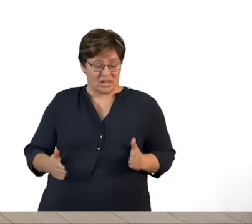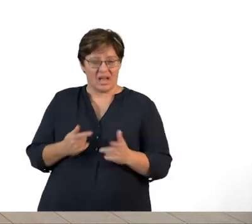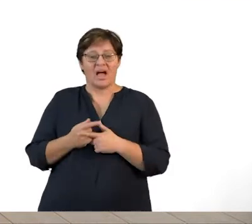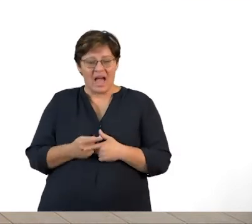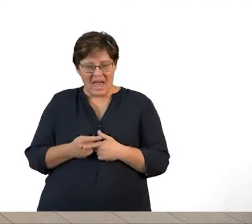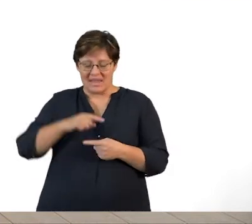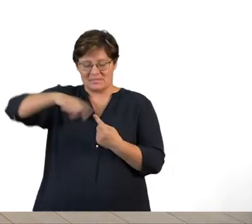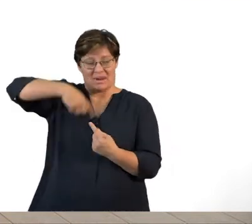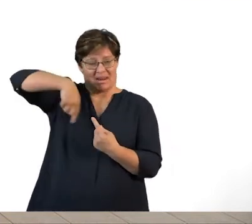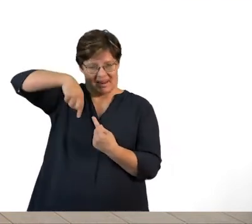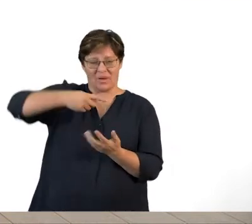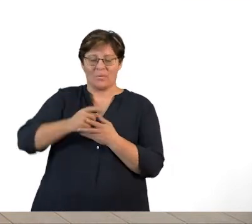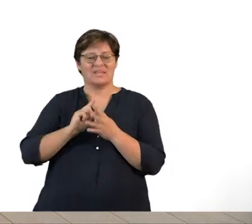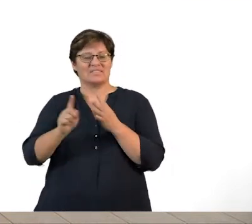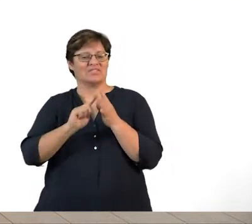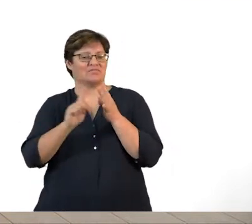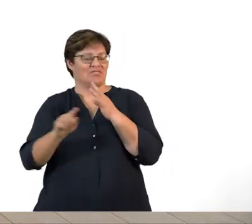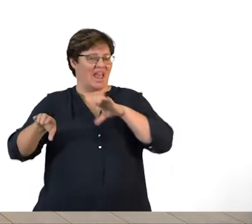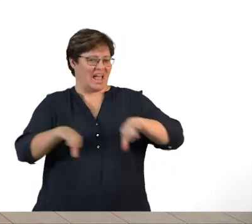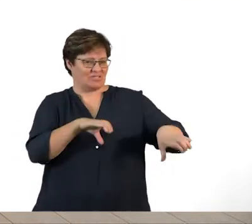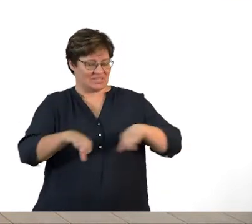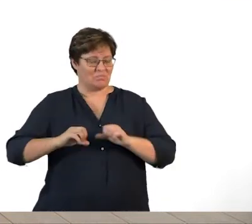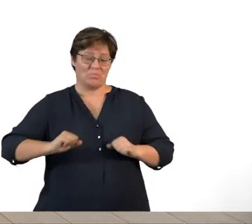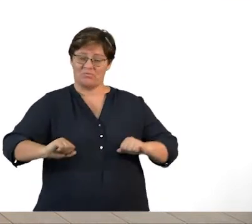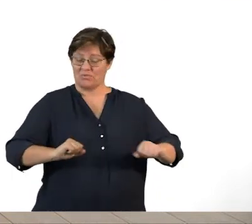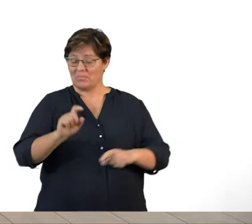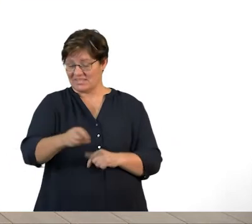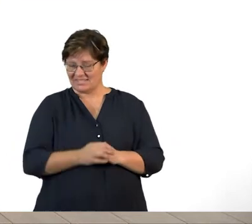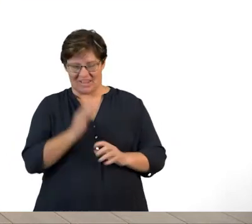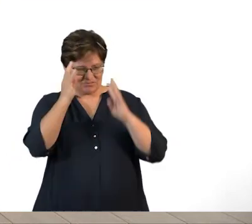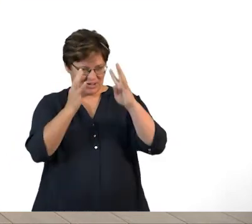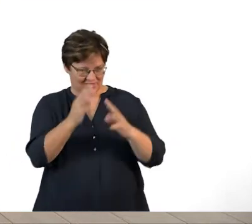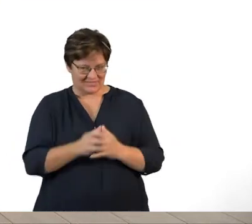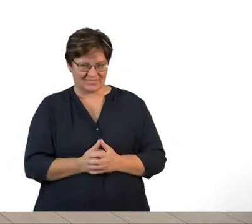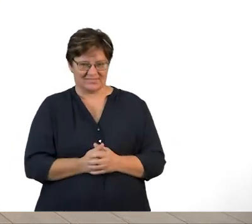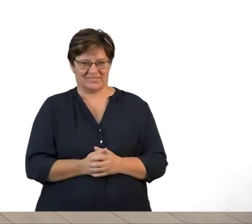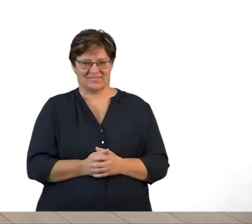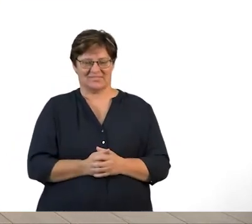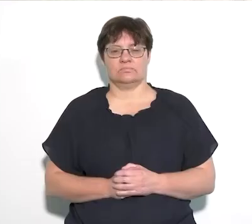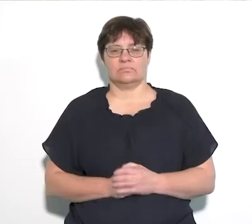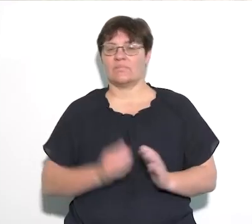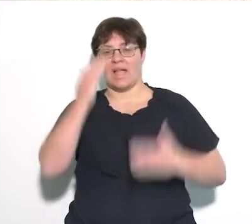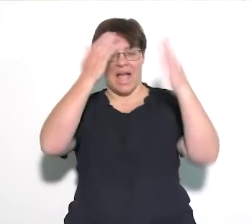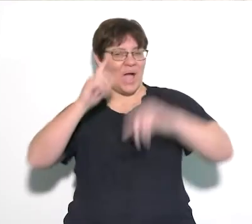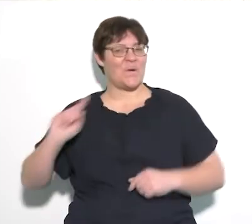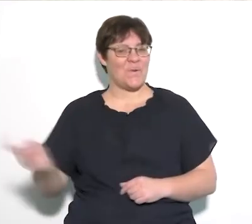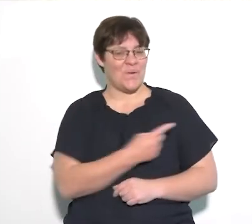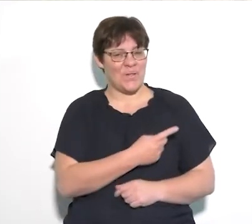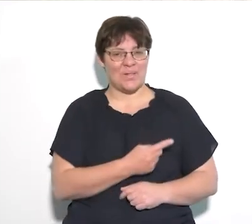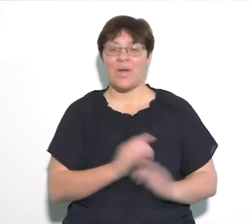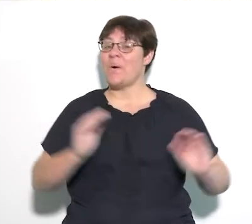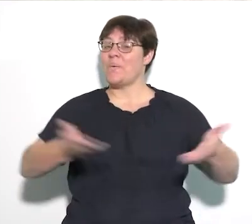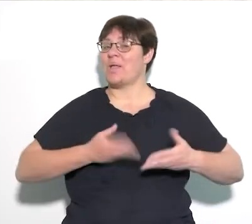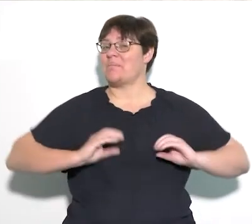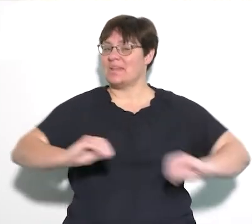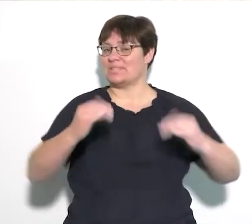and we'll make a spinning wheel with different actions and movements. Let's be creative. Hello everyone